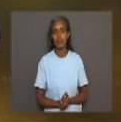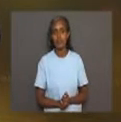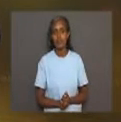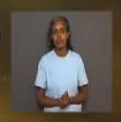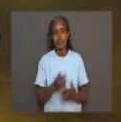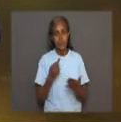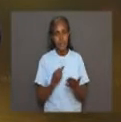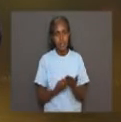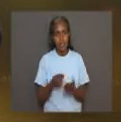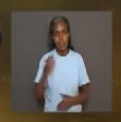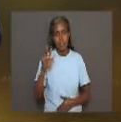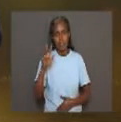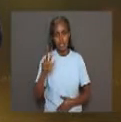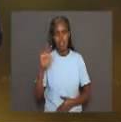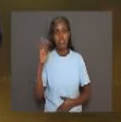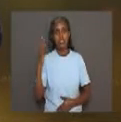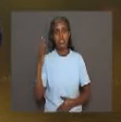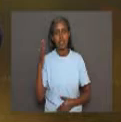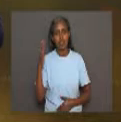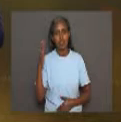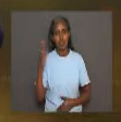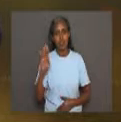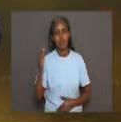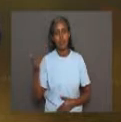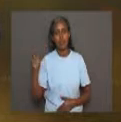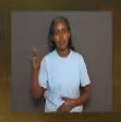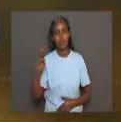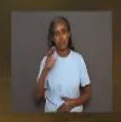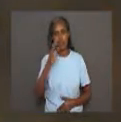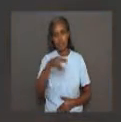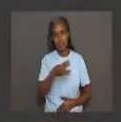There are three types of bar charts.